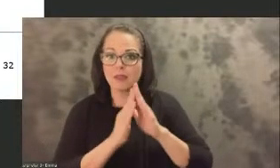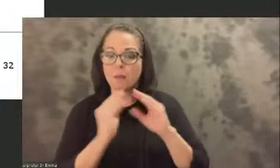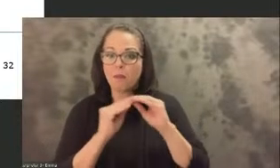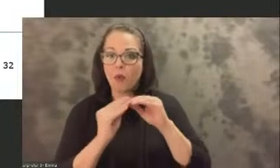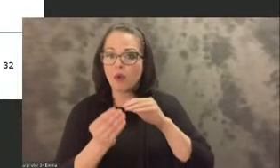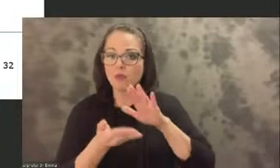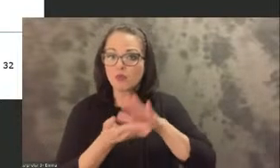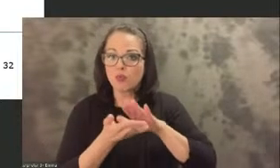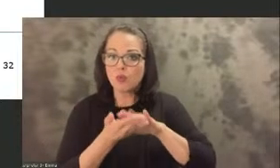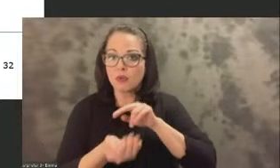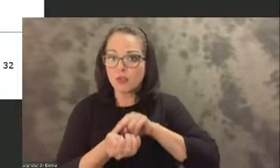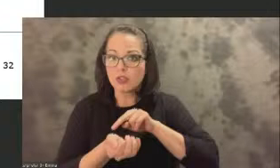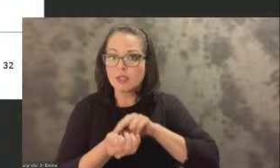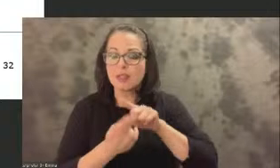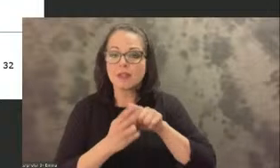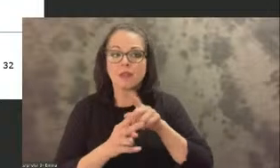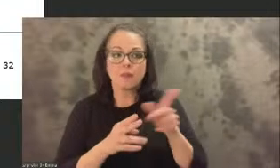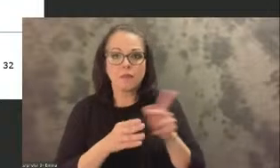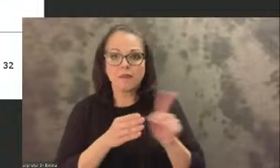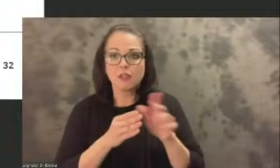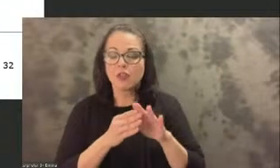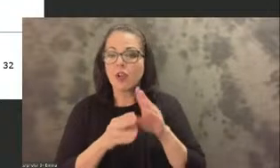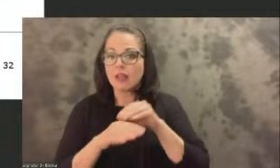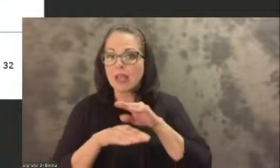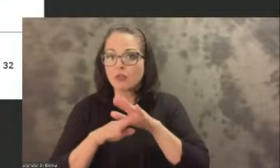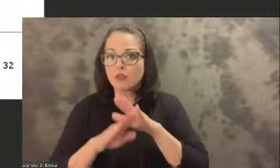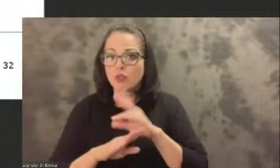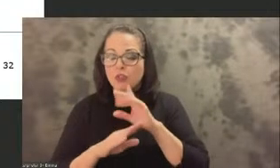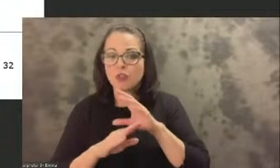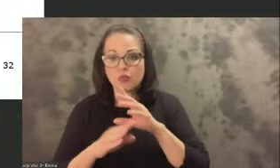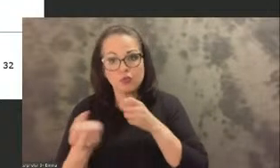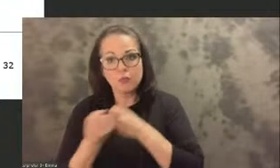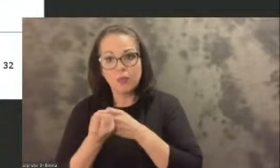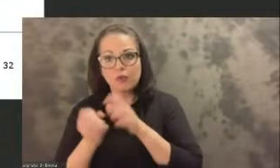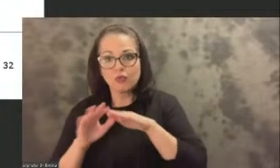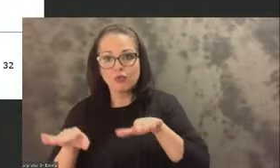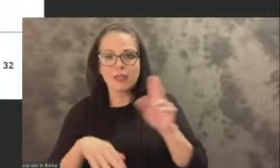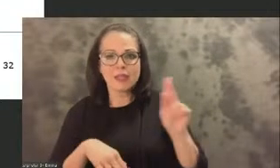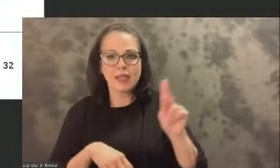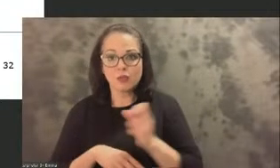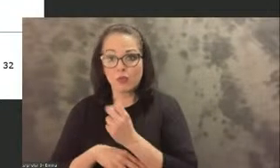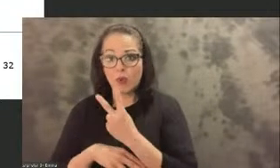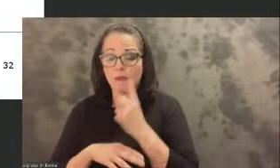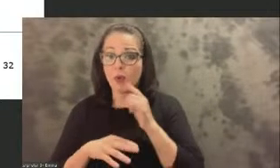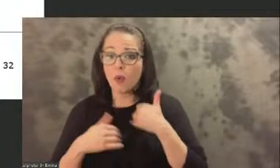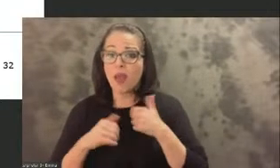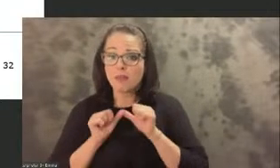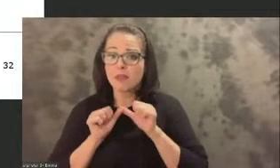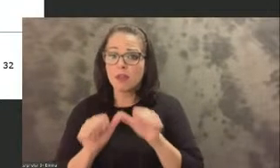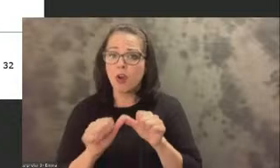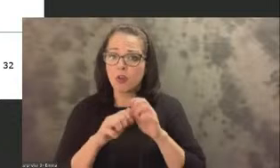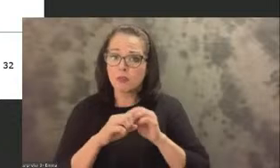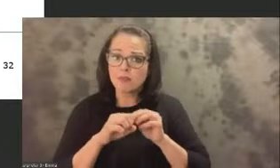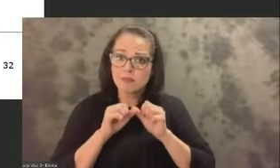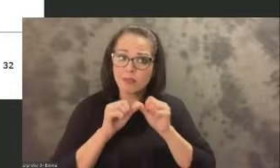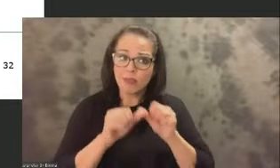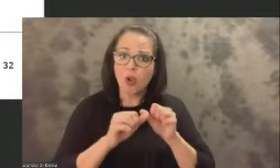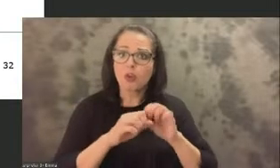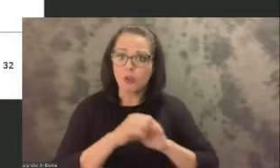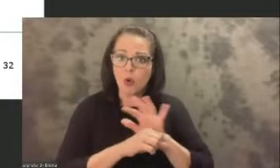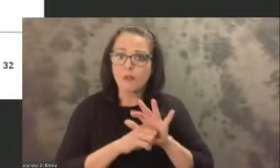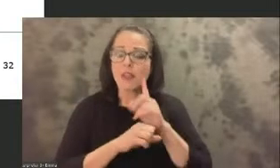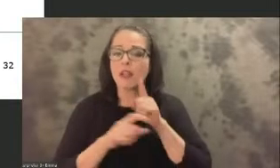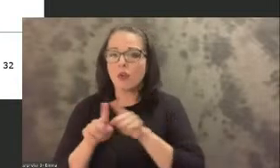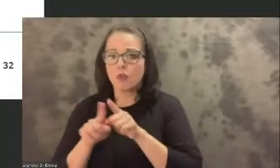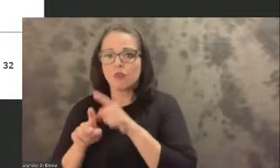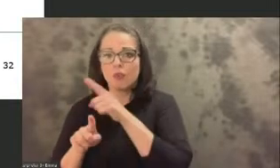and professional counselors to support children in K-12 who have long COVID and children whose parents have long